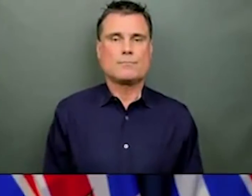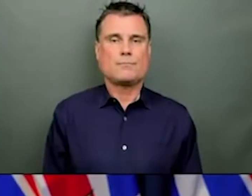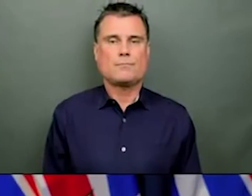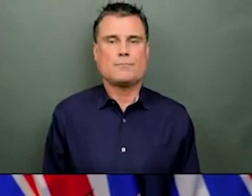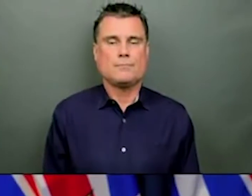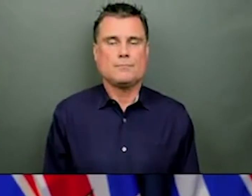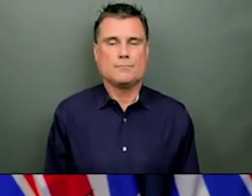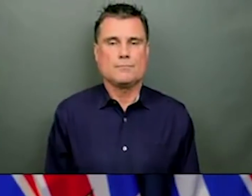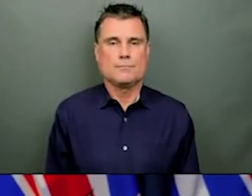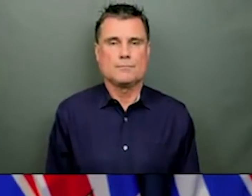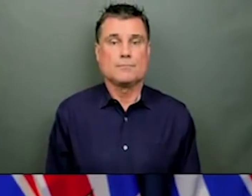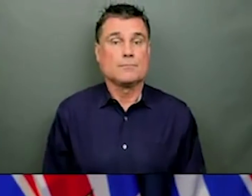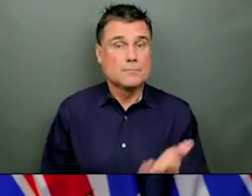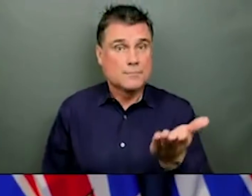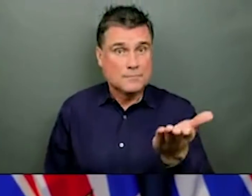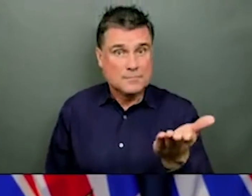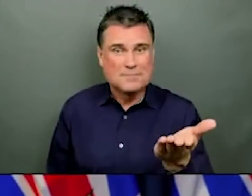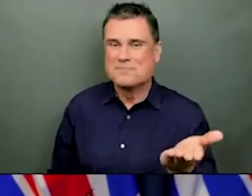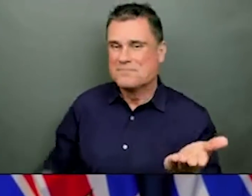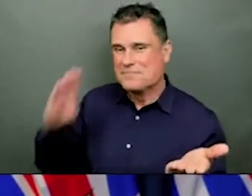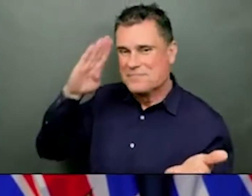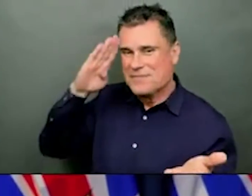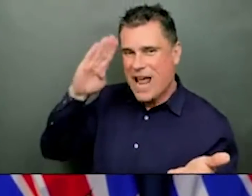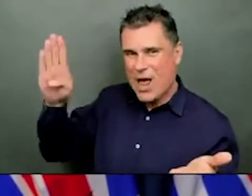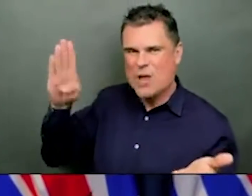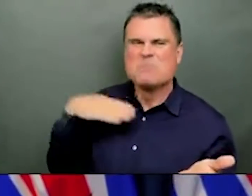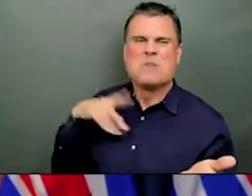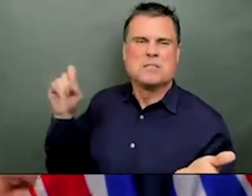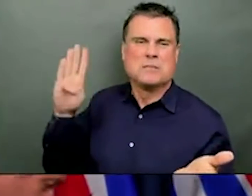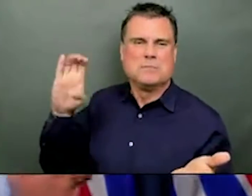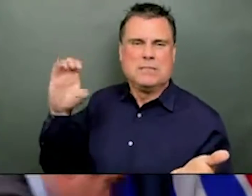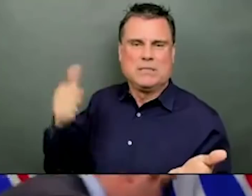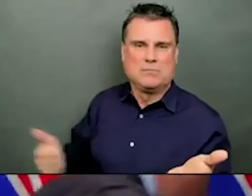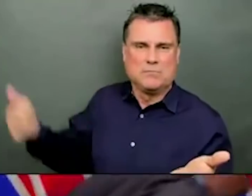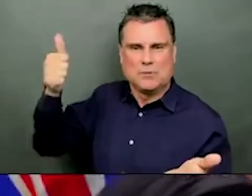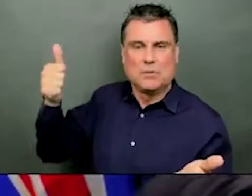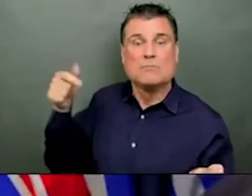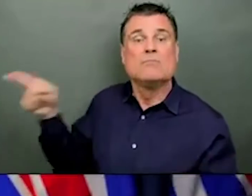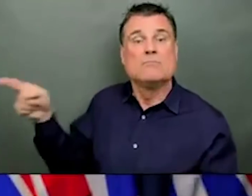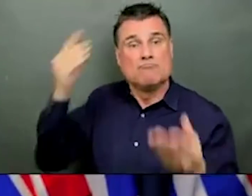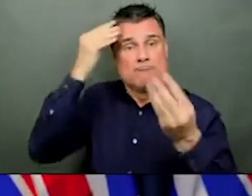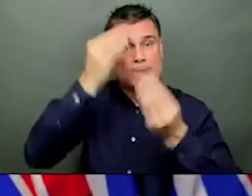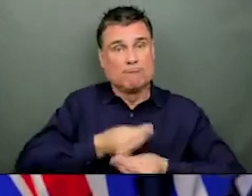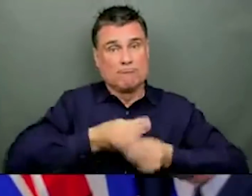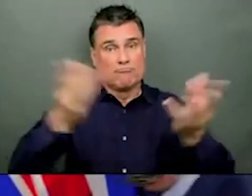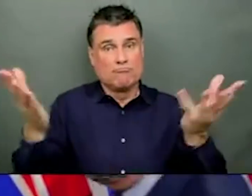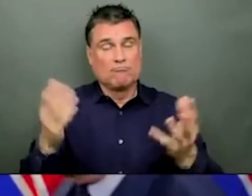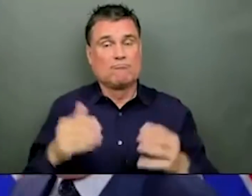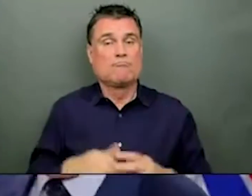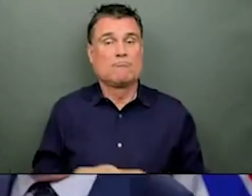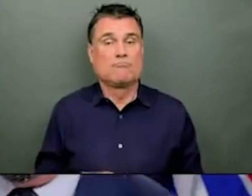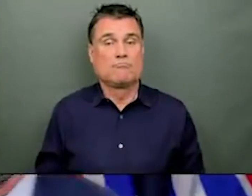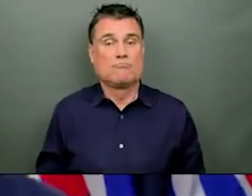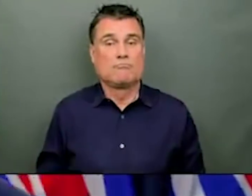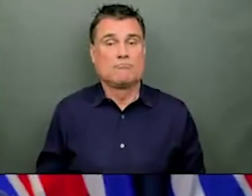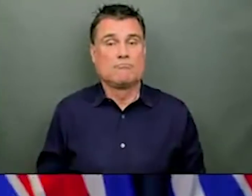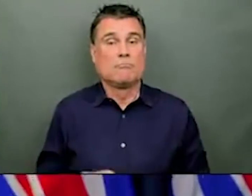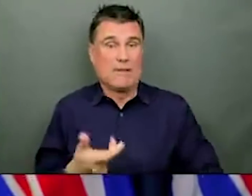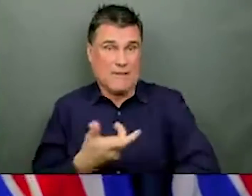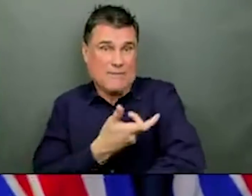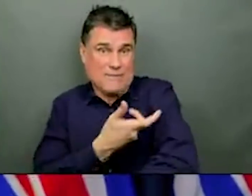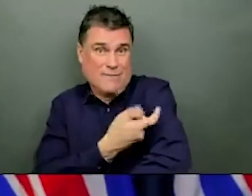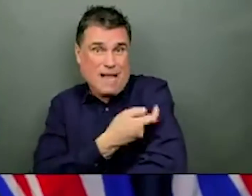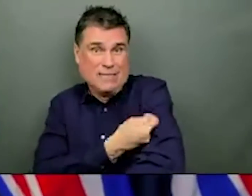Hi, Premier. You were making the good news announcement that mass vaccination for the general public was starting